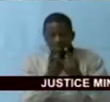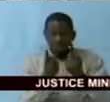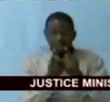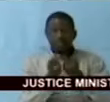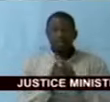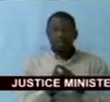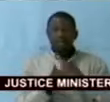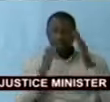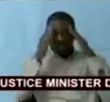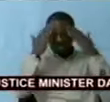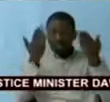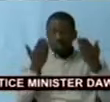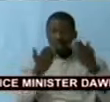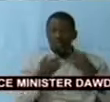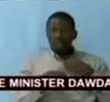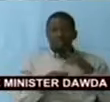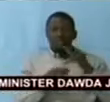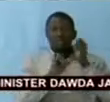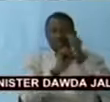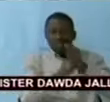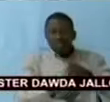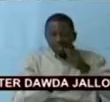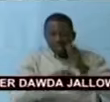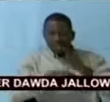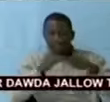I don't know what it was for. So